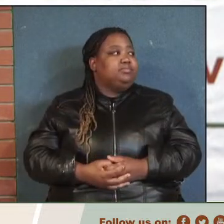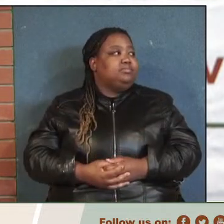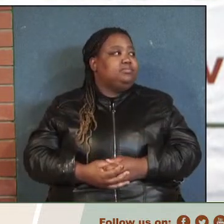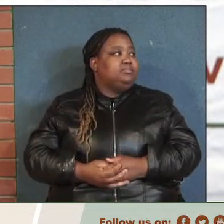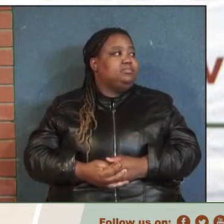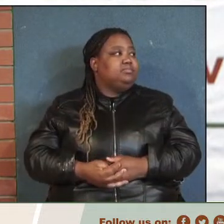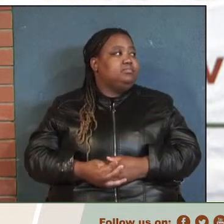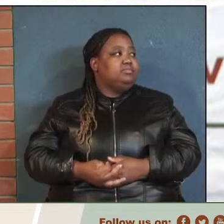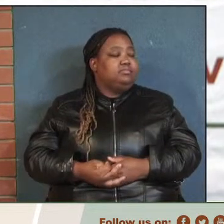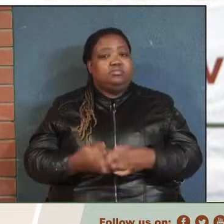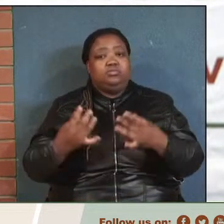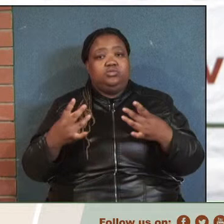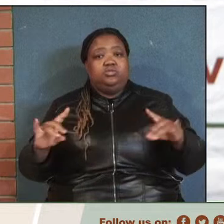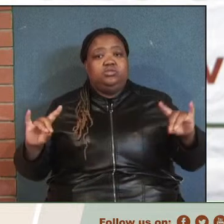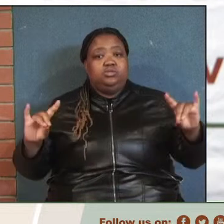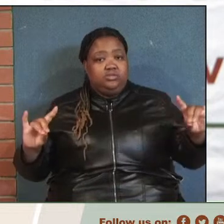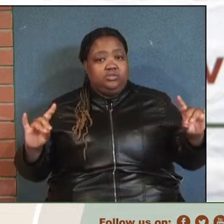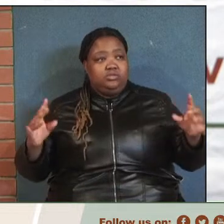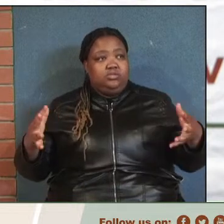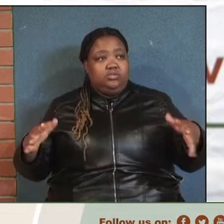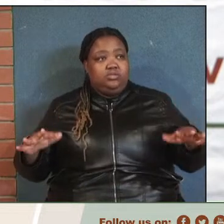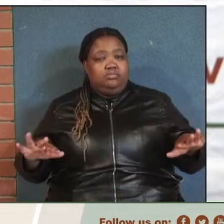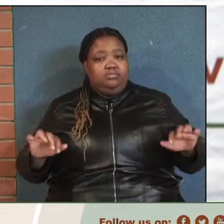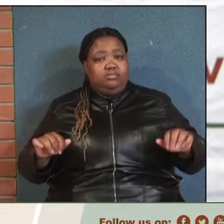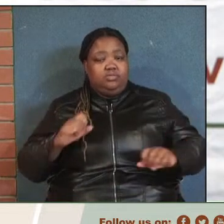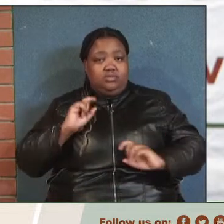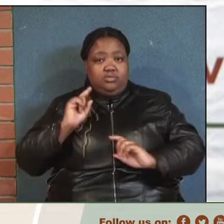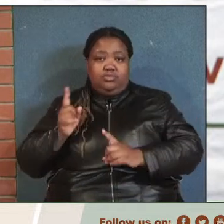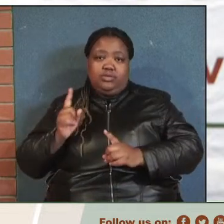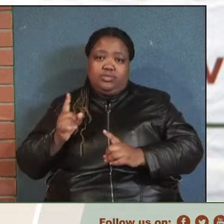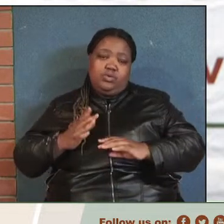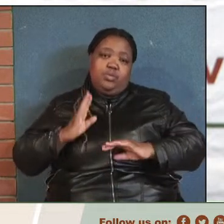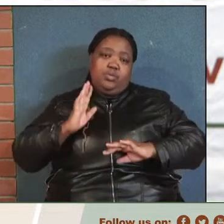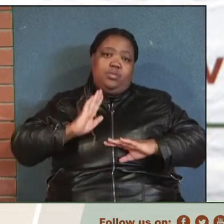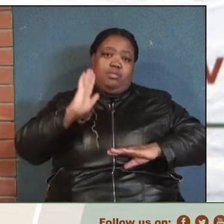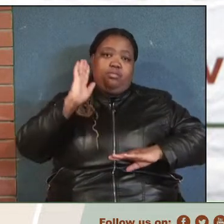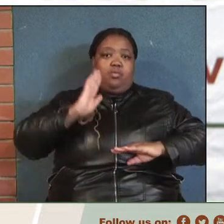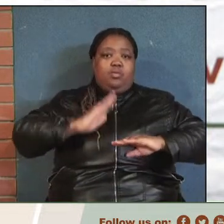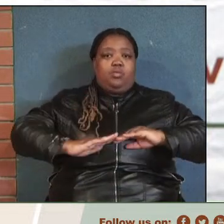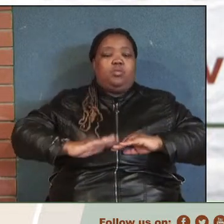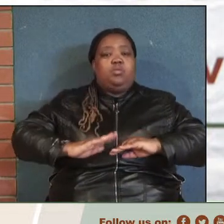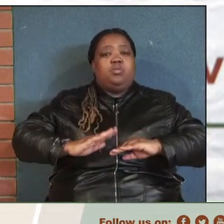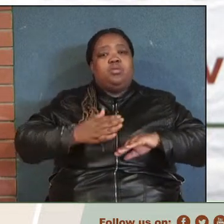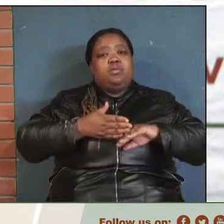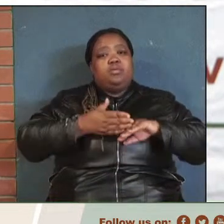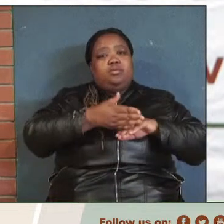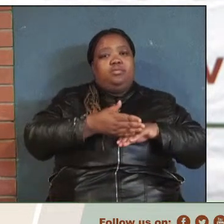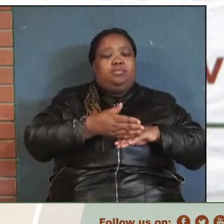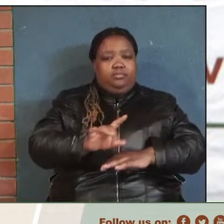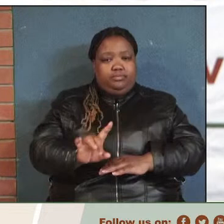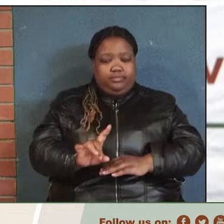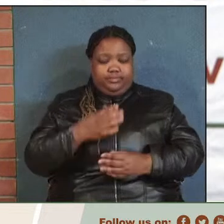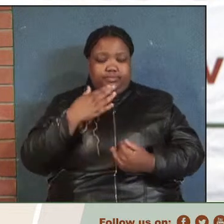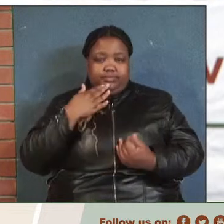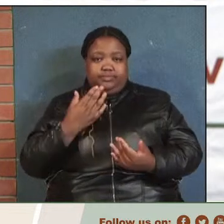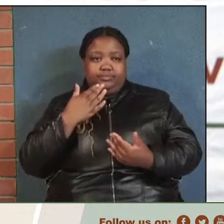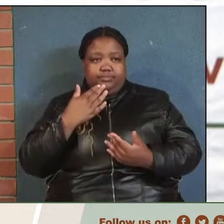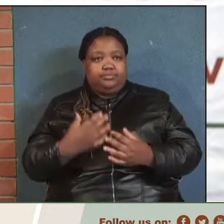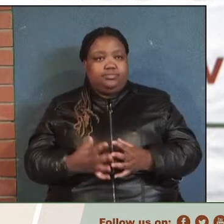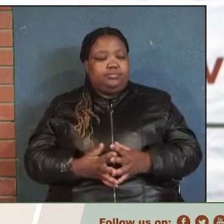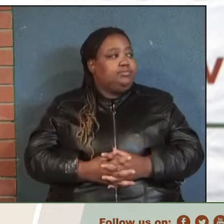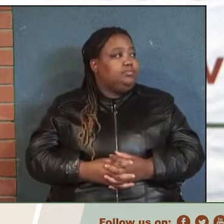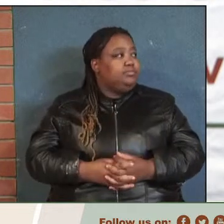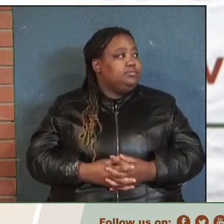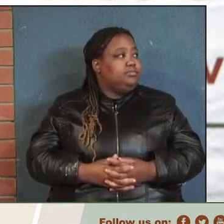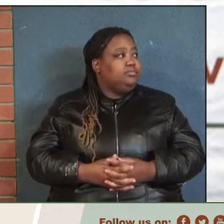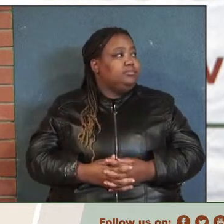is finished saying and responding back to the questions and points that you have all made. Thank you. You guys